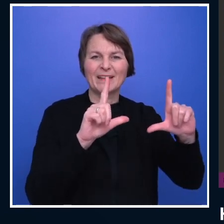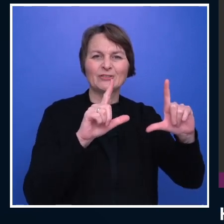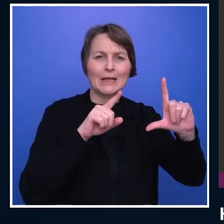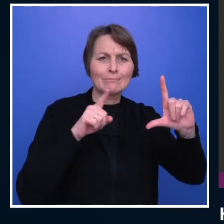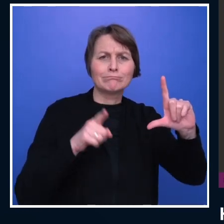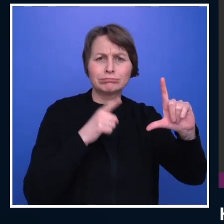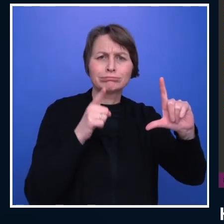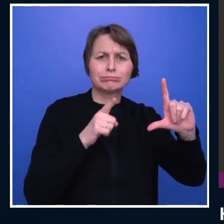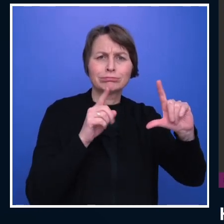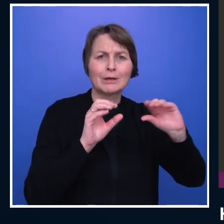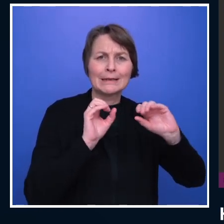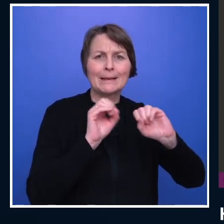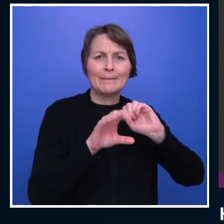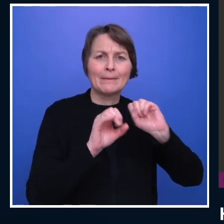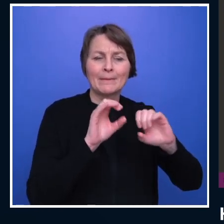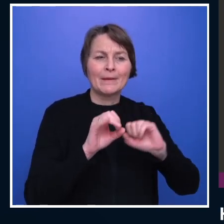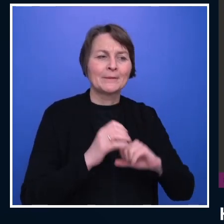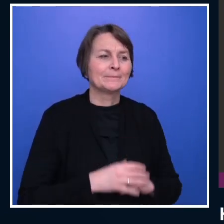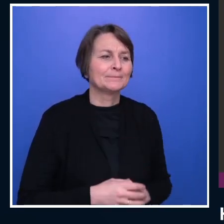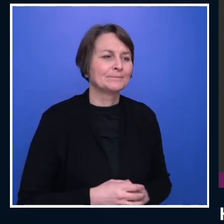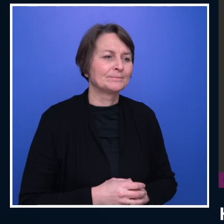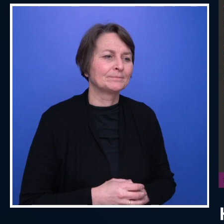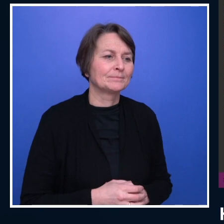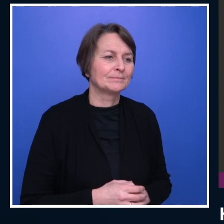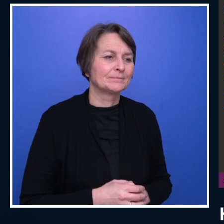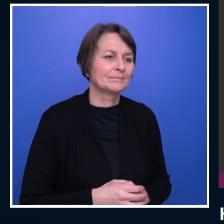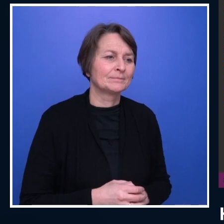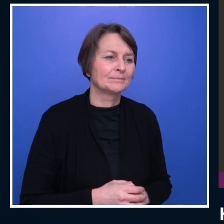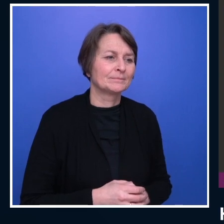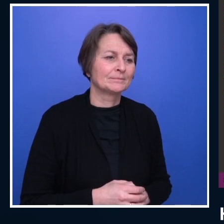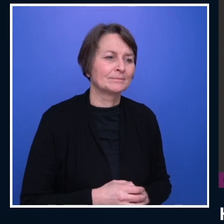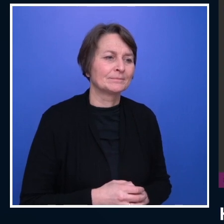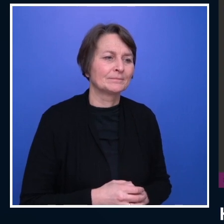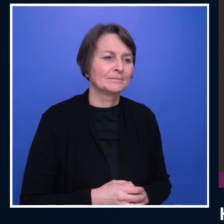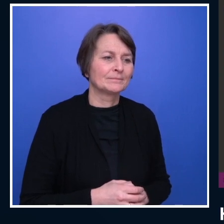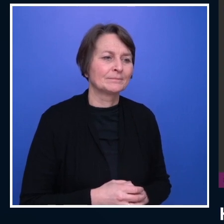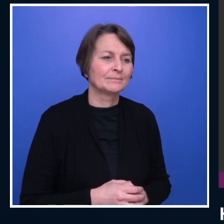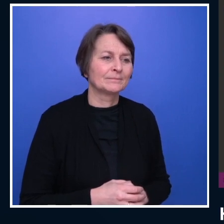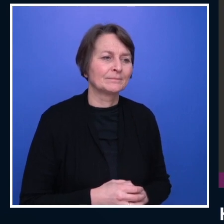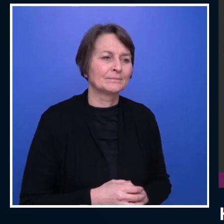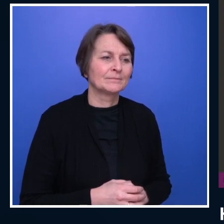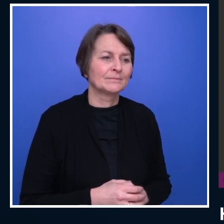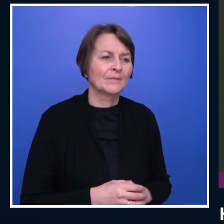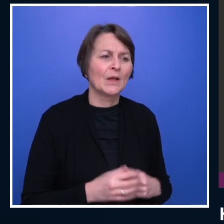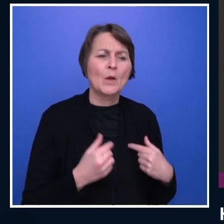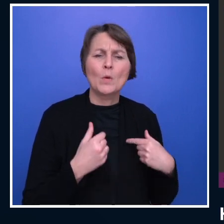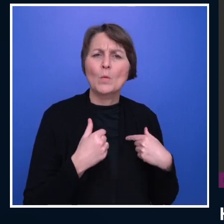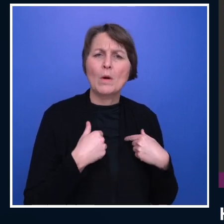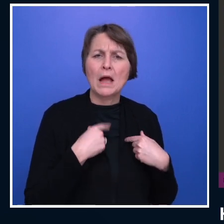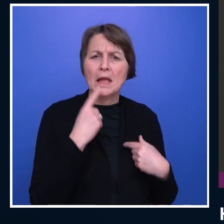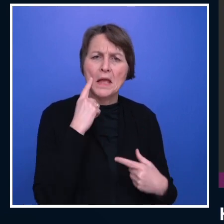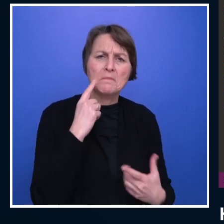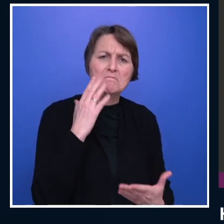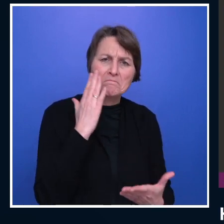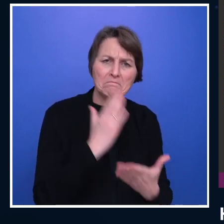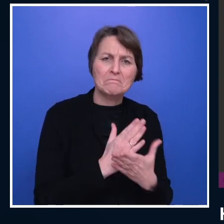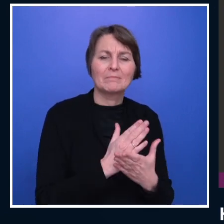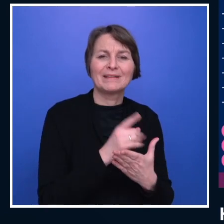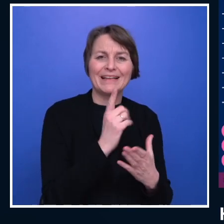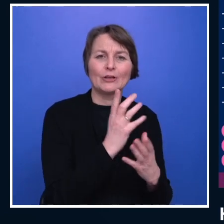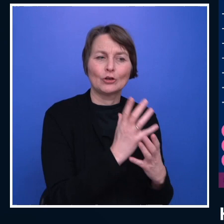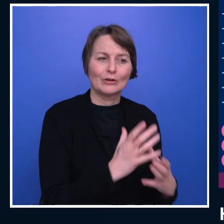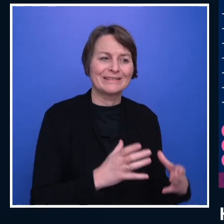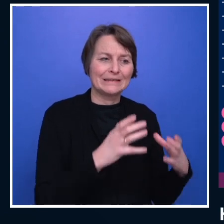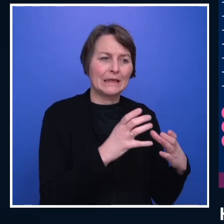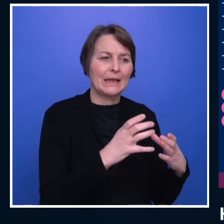Martin is asking, why did I choose to build and test within the container instead of GitHub Actions? I do both. That's a great question. So this